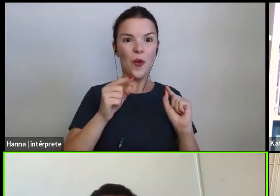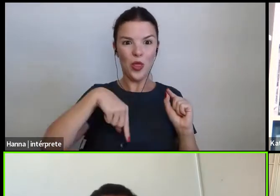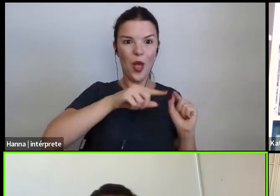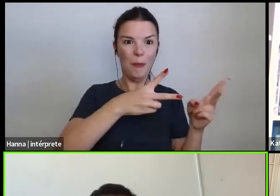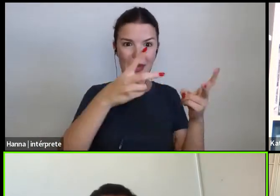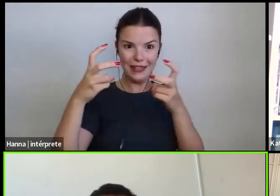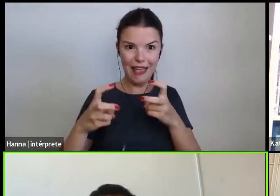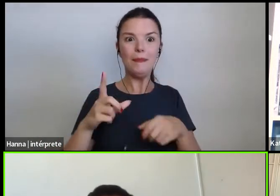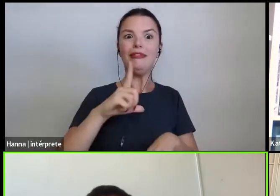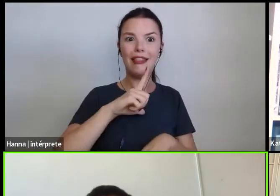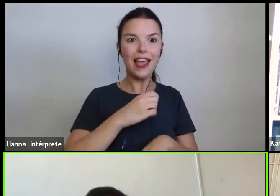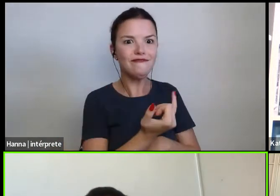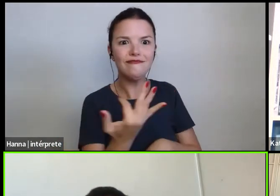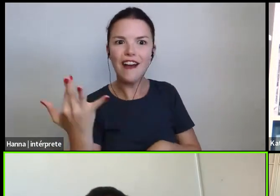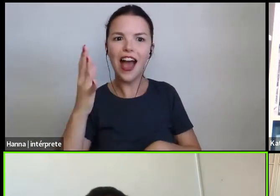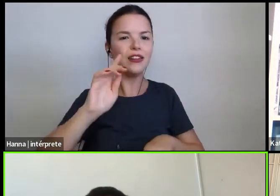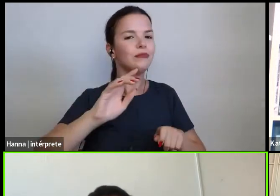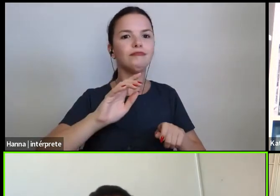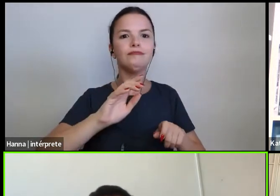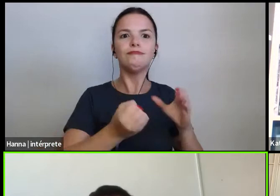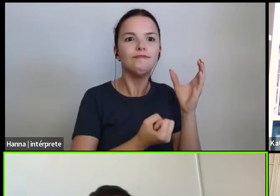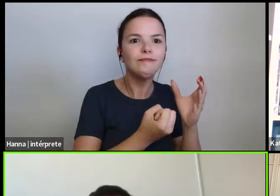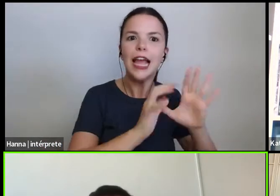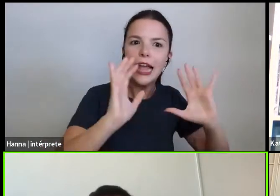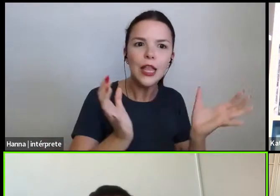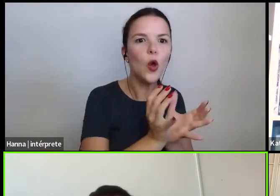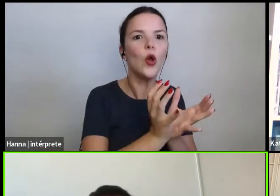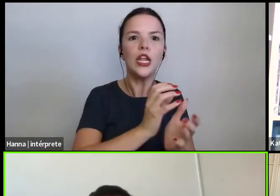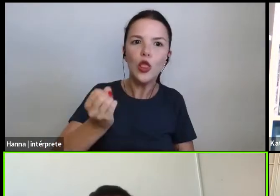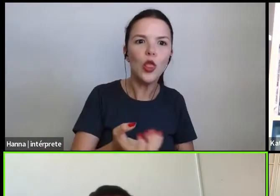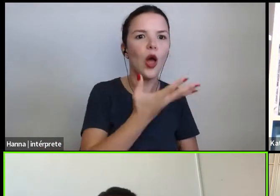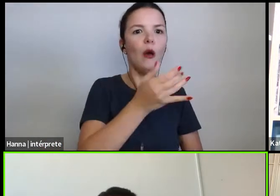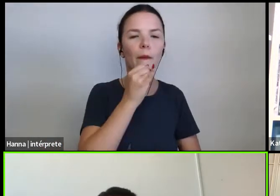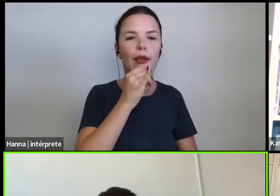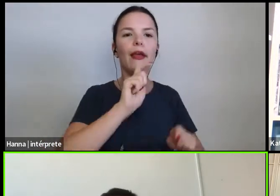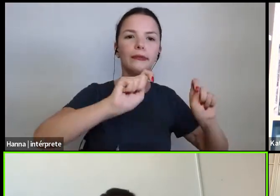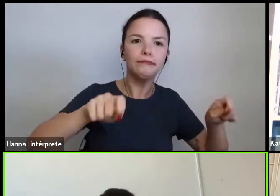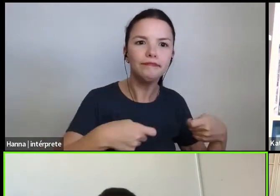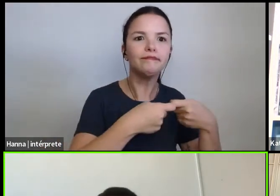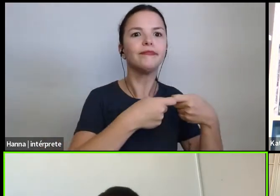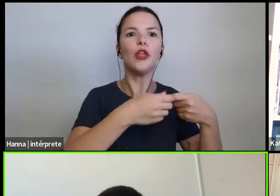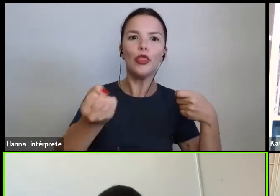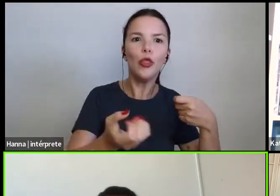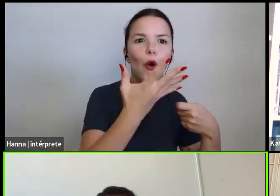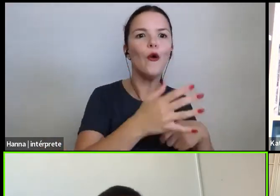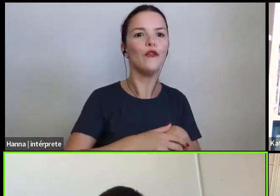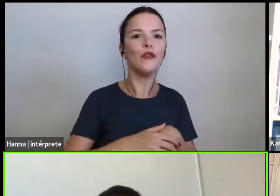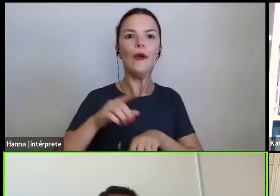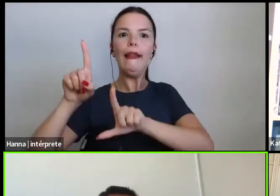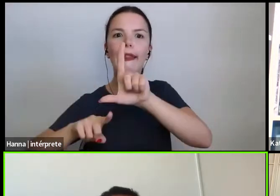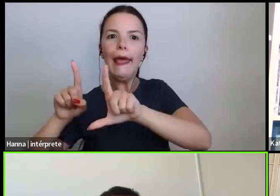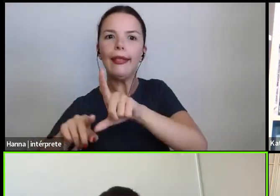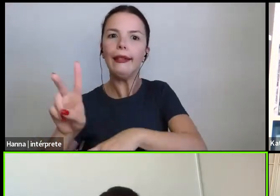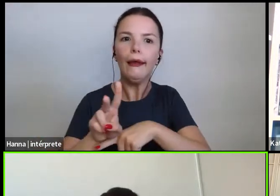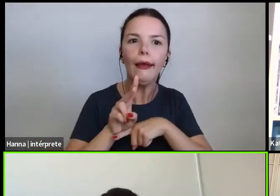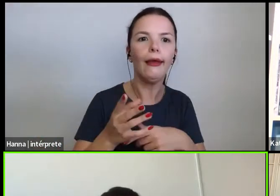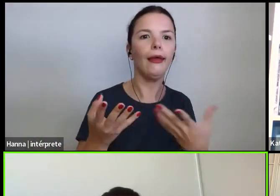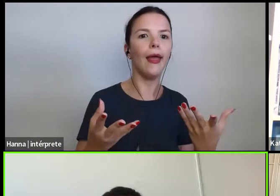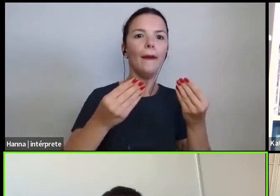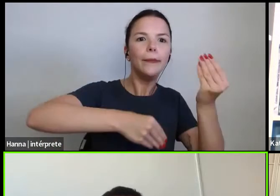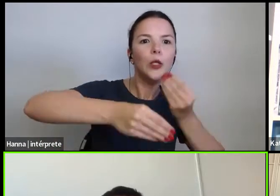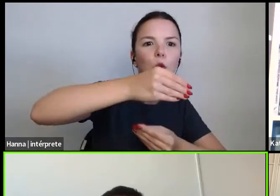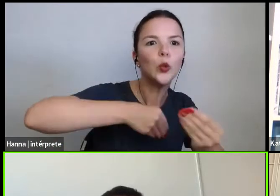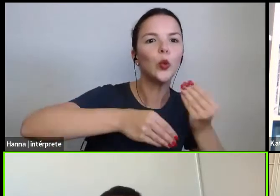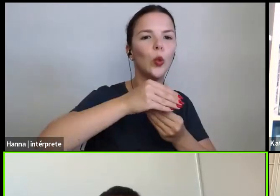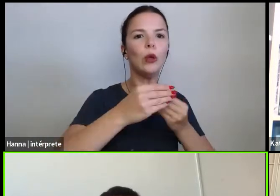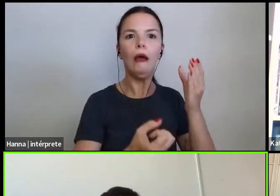from a native sign, and then an initialized sign, and mix all together and